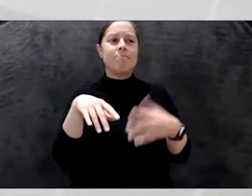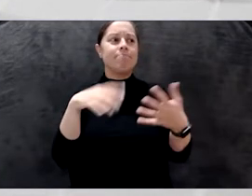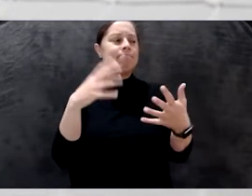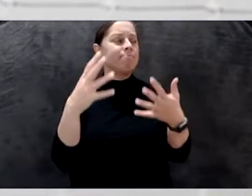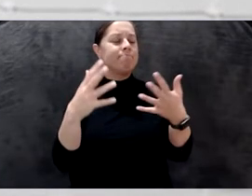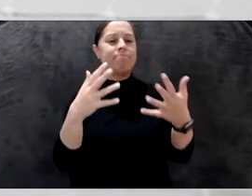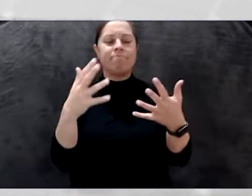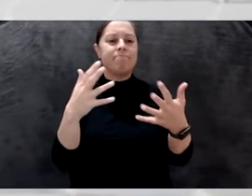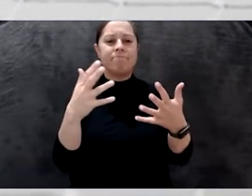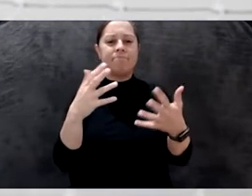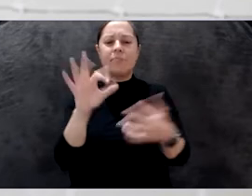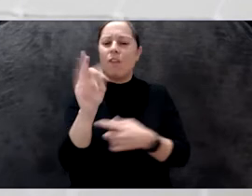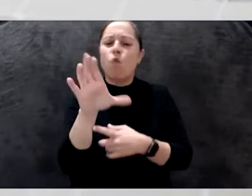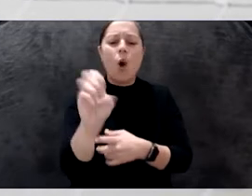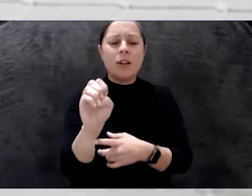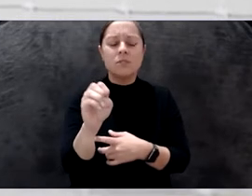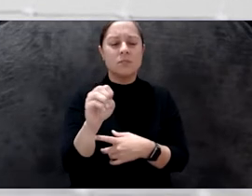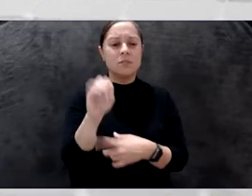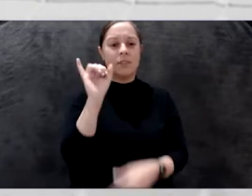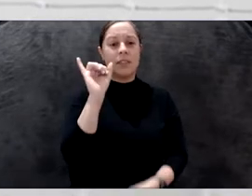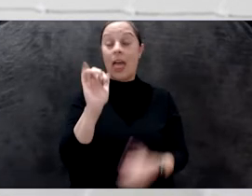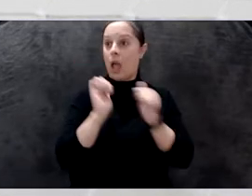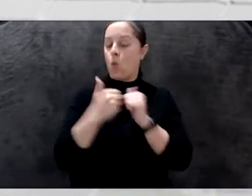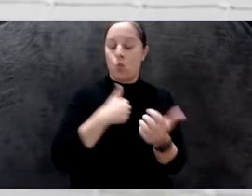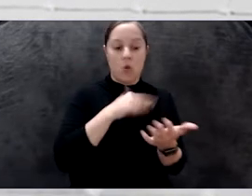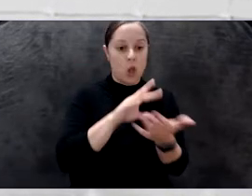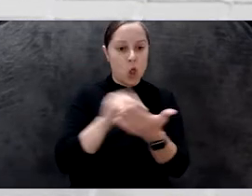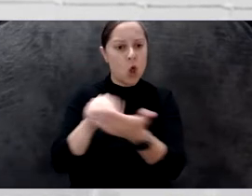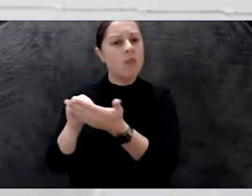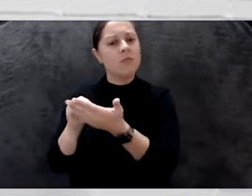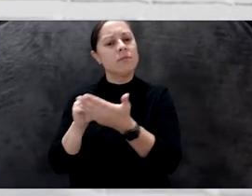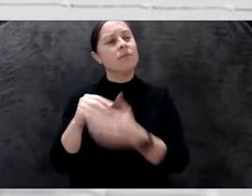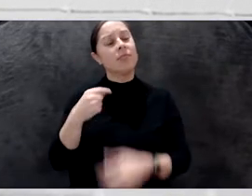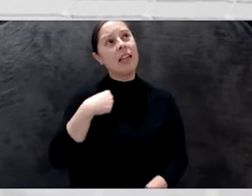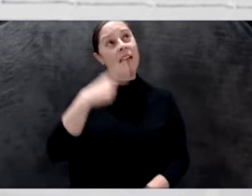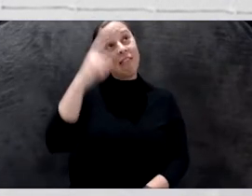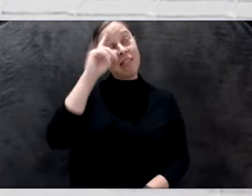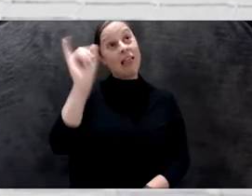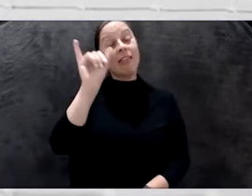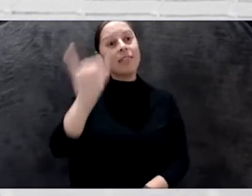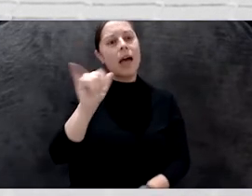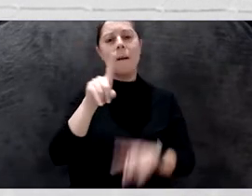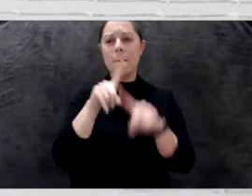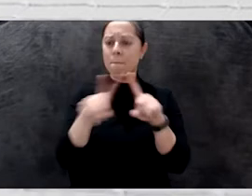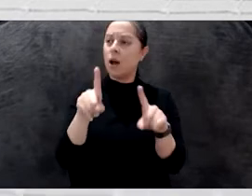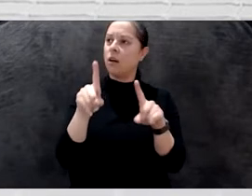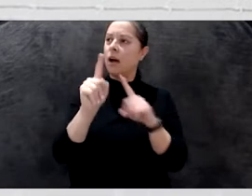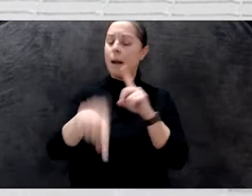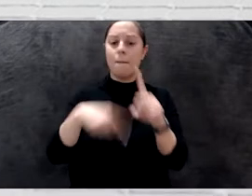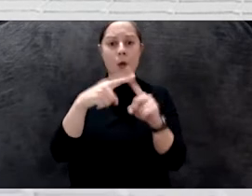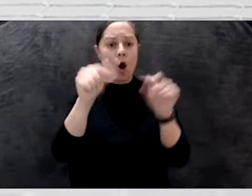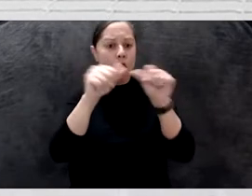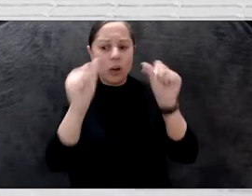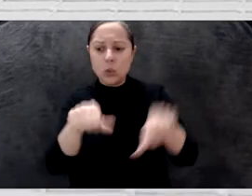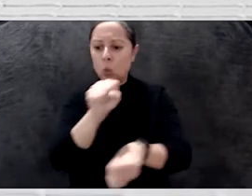how we have learned, or things like that, you know, completely, but lit with a way of our architecture also somehow work.